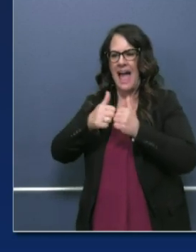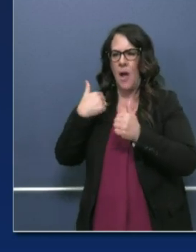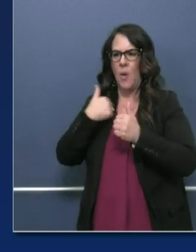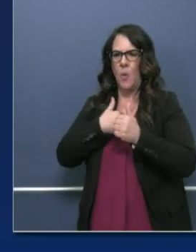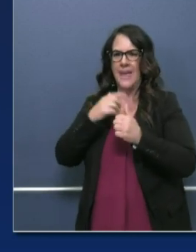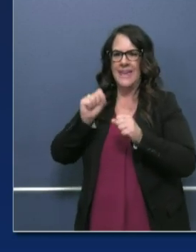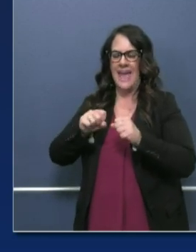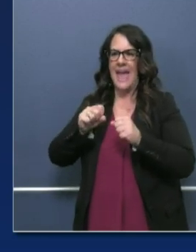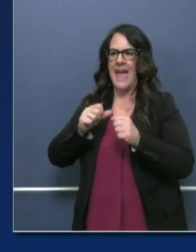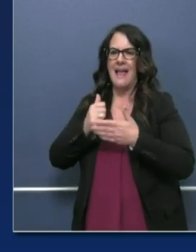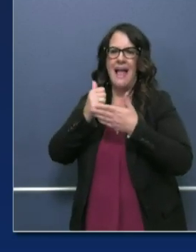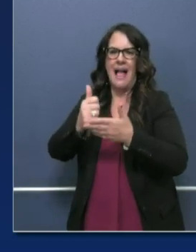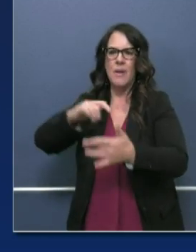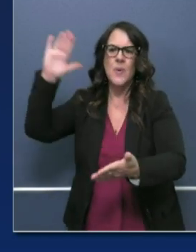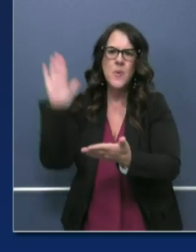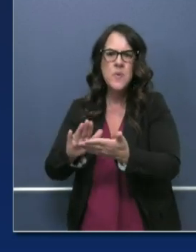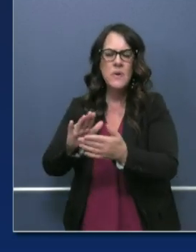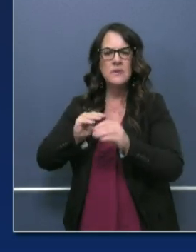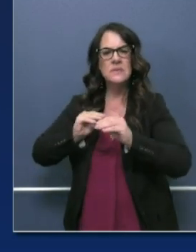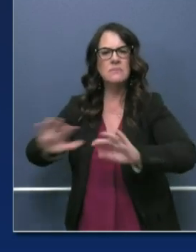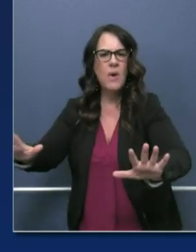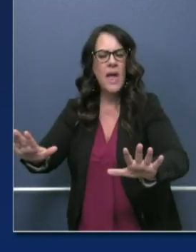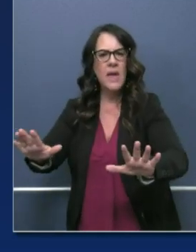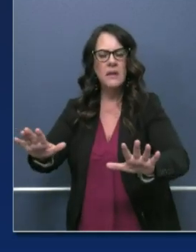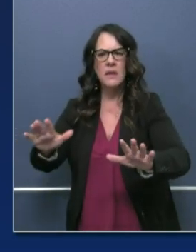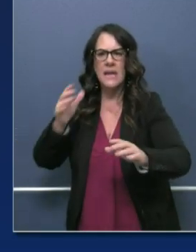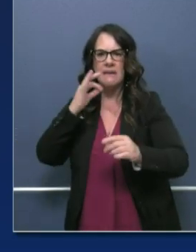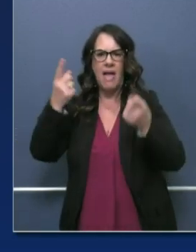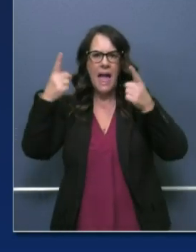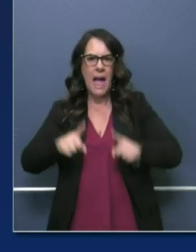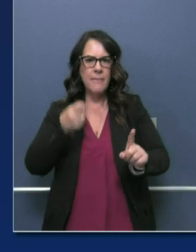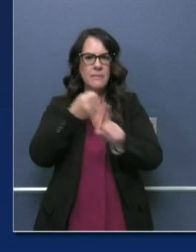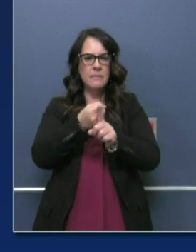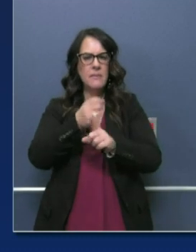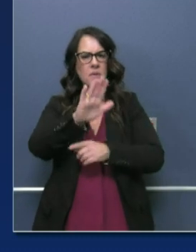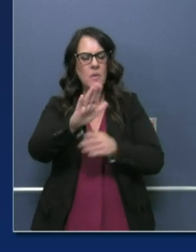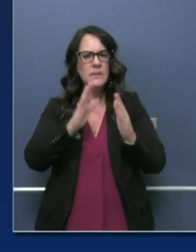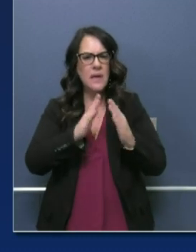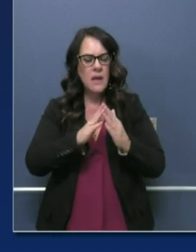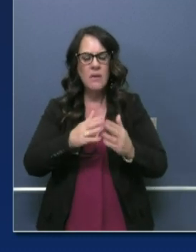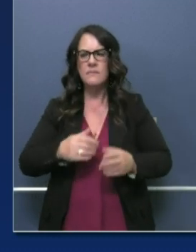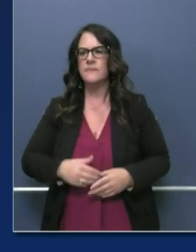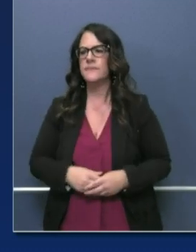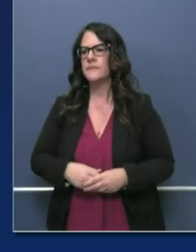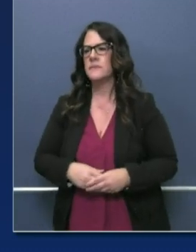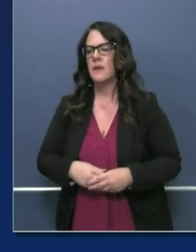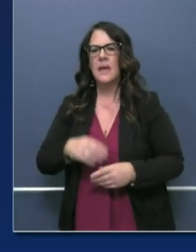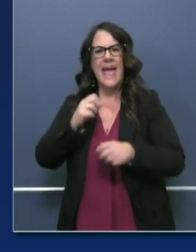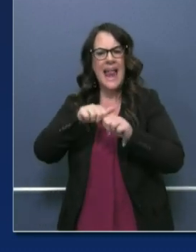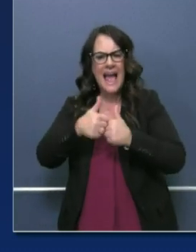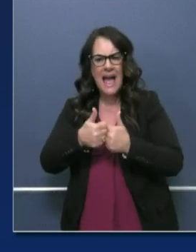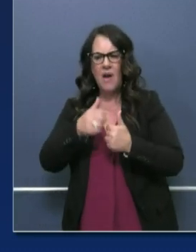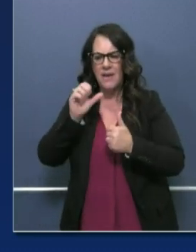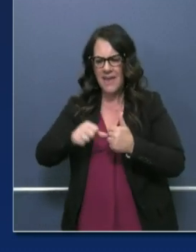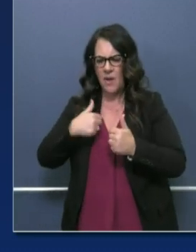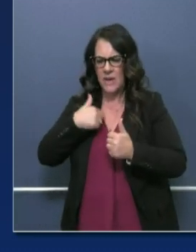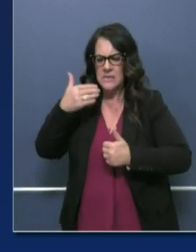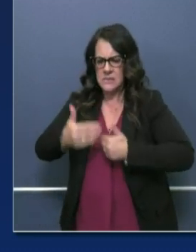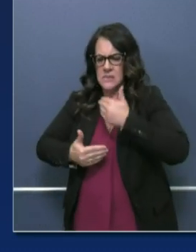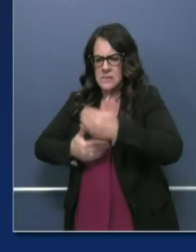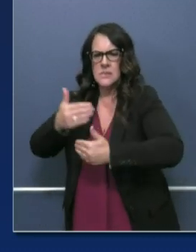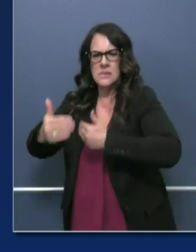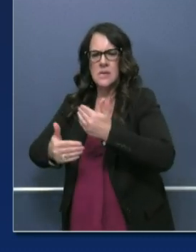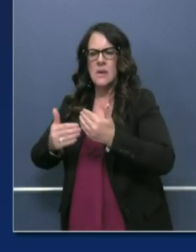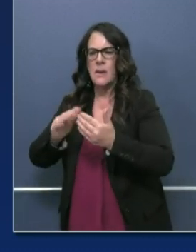of COVID-19 if it enters our communities and allow us to continue on safely with continued movement through staging.